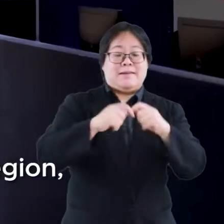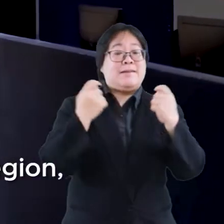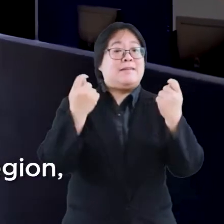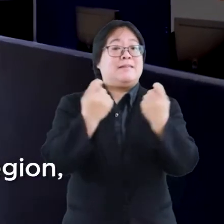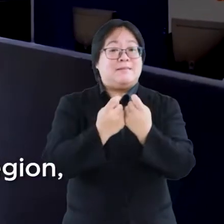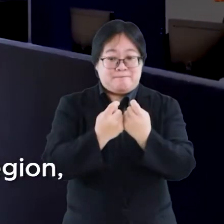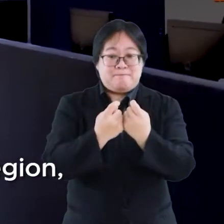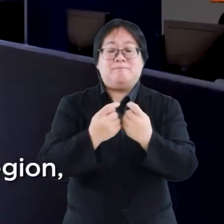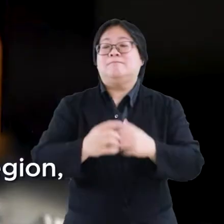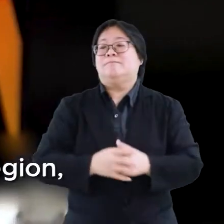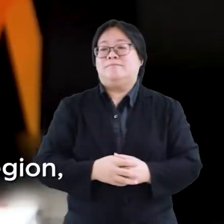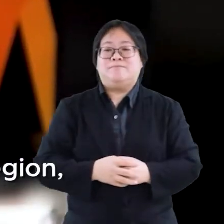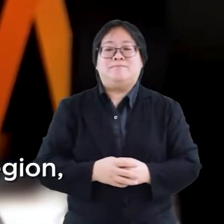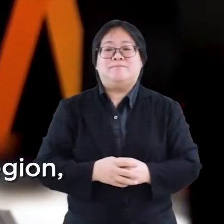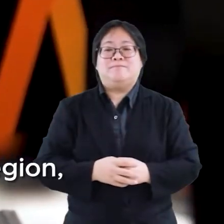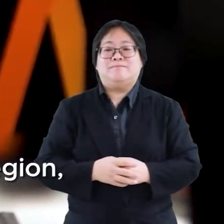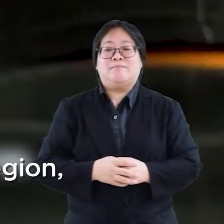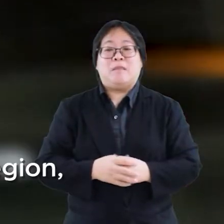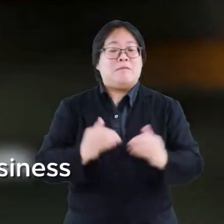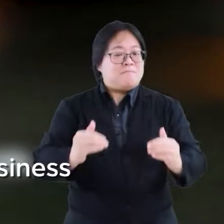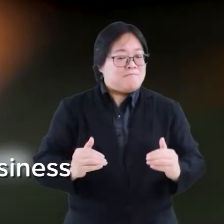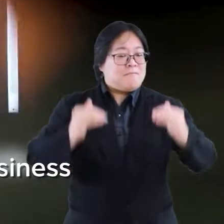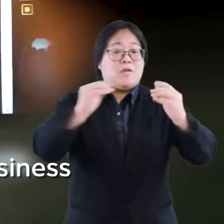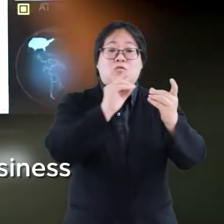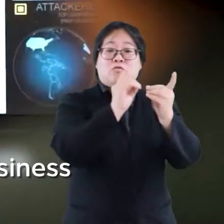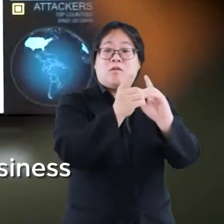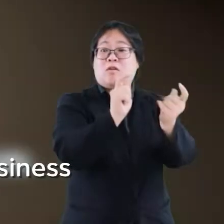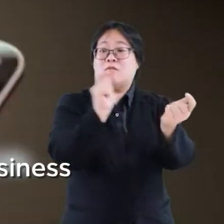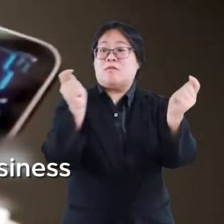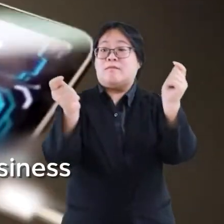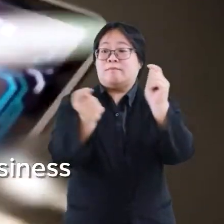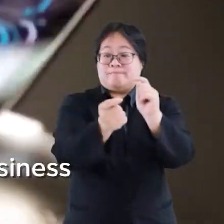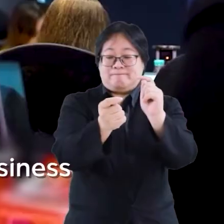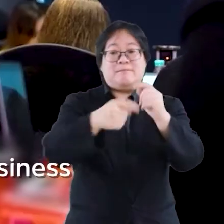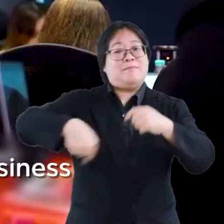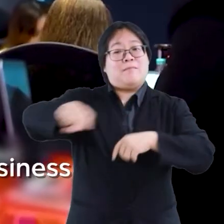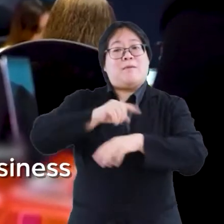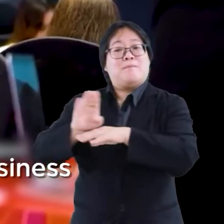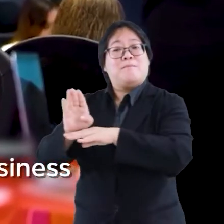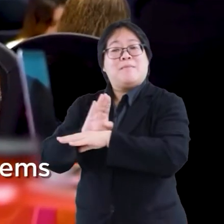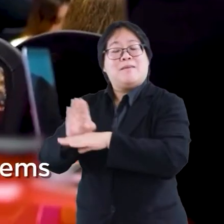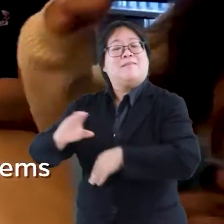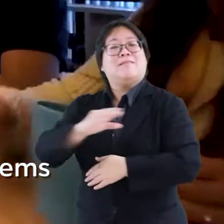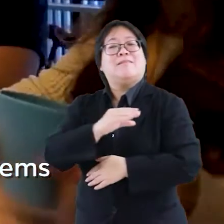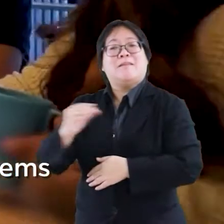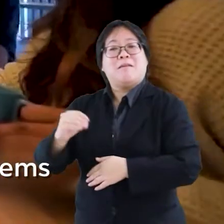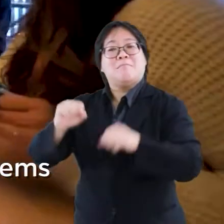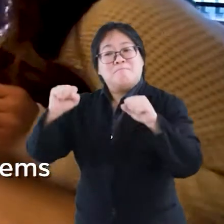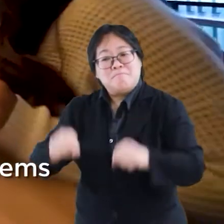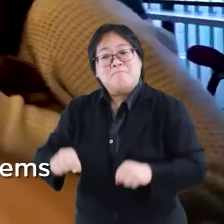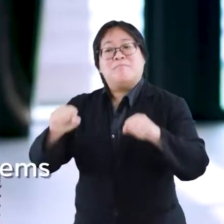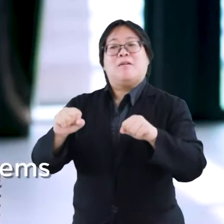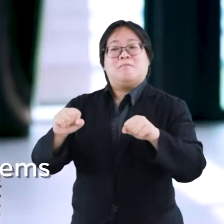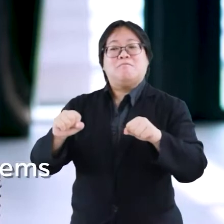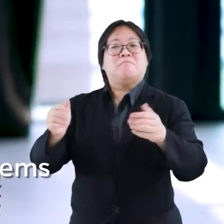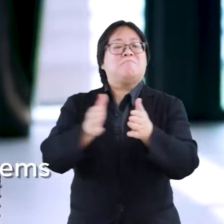empowered our teams across the region, has driven digital transformation across our business, and also